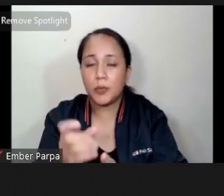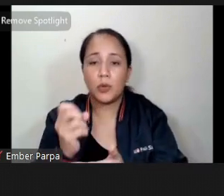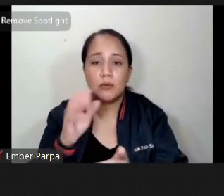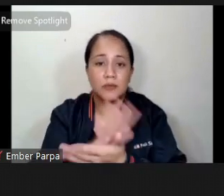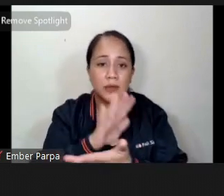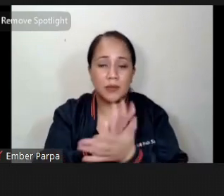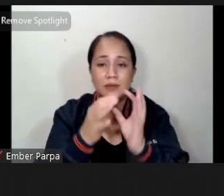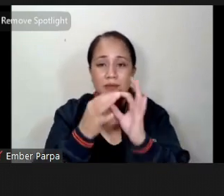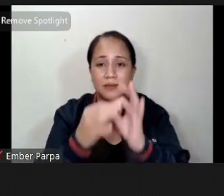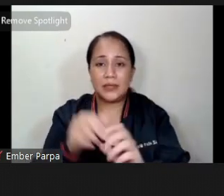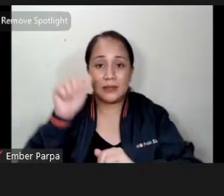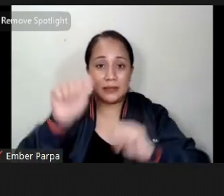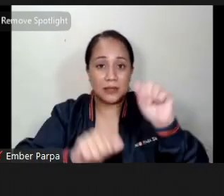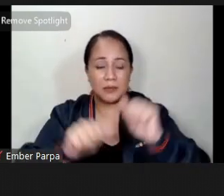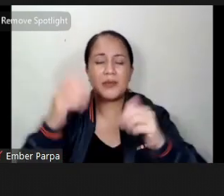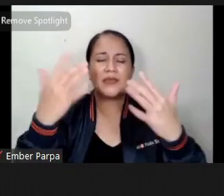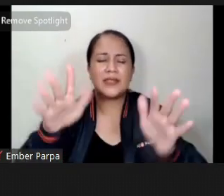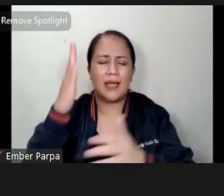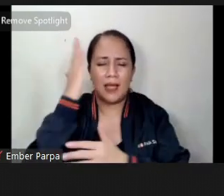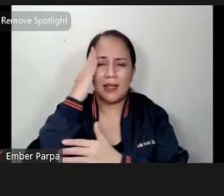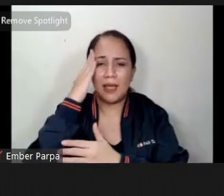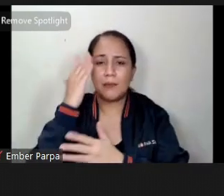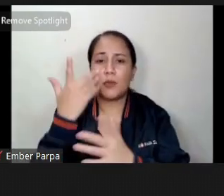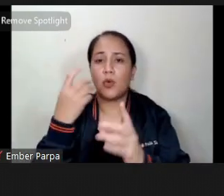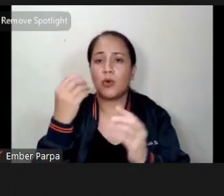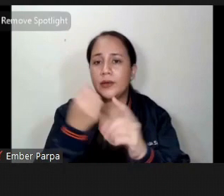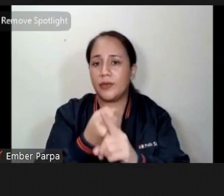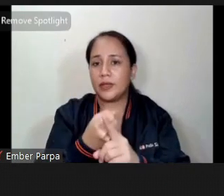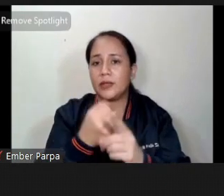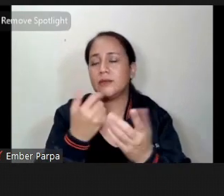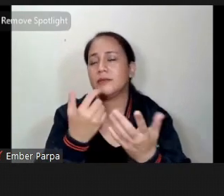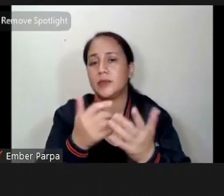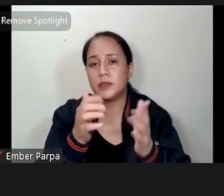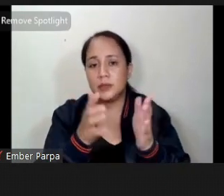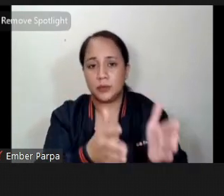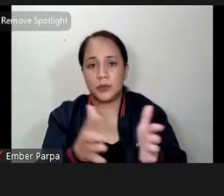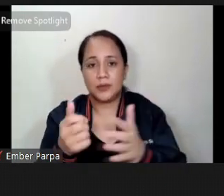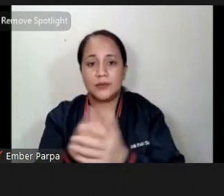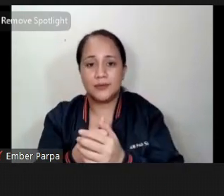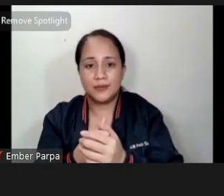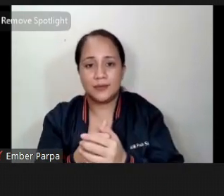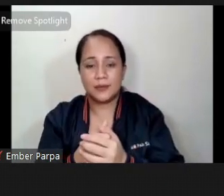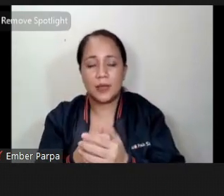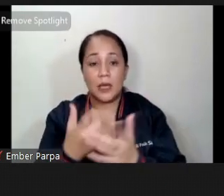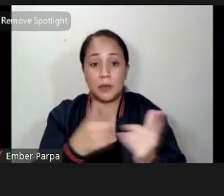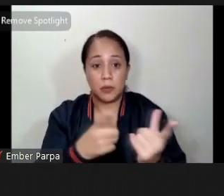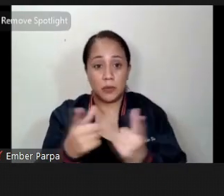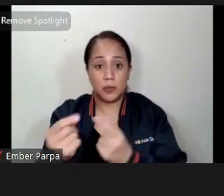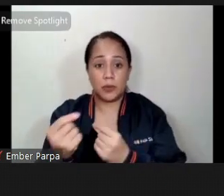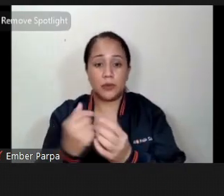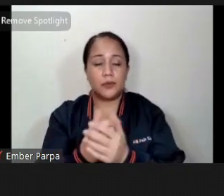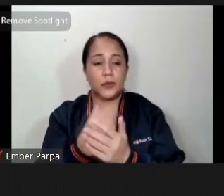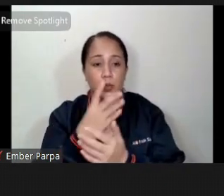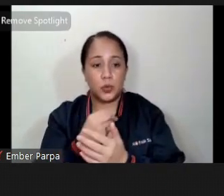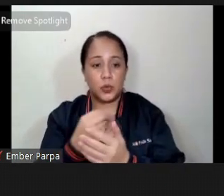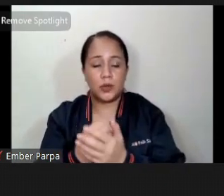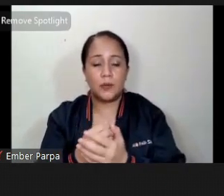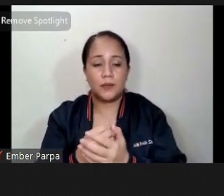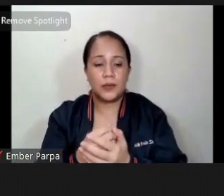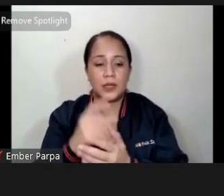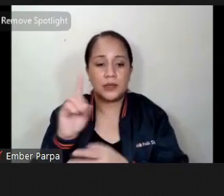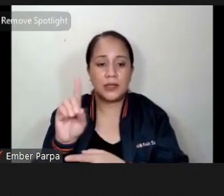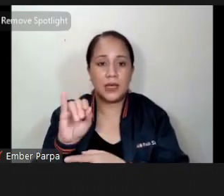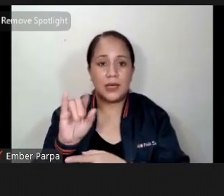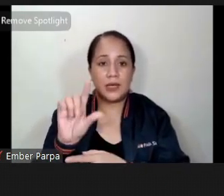assessment. Dahil alam namin na mas effective ito sa ganitong paraan. Ang implementer po ay ang